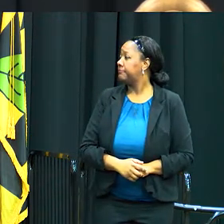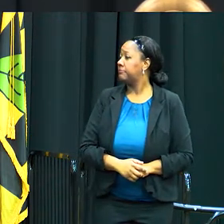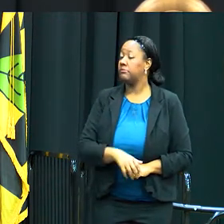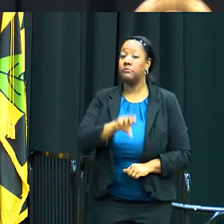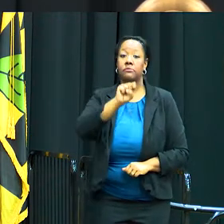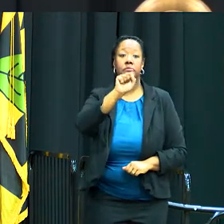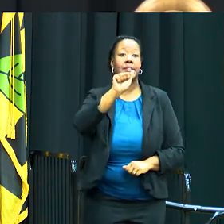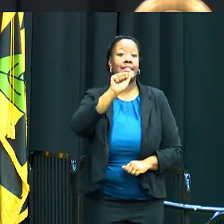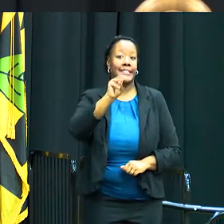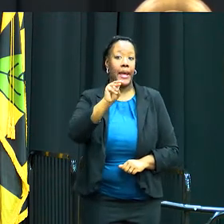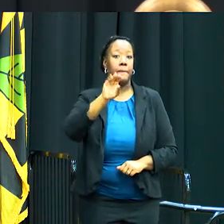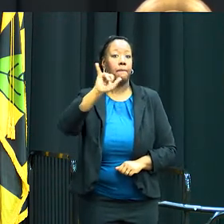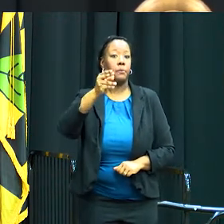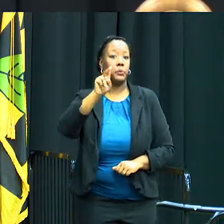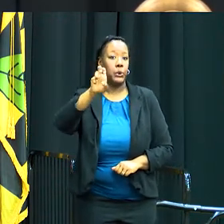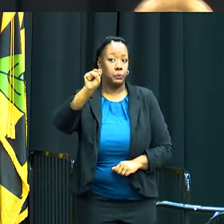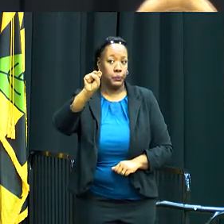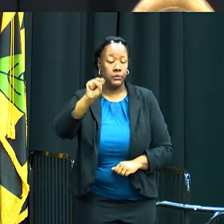Samuel Jones,